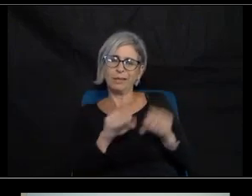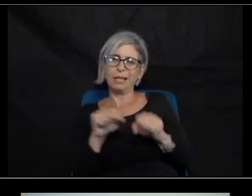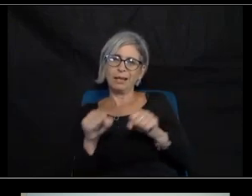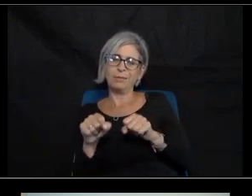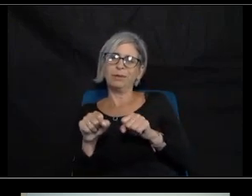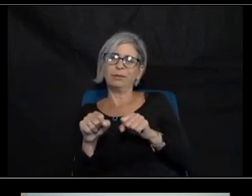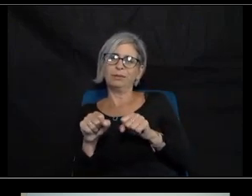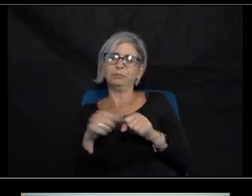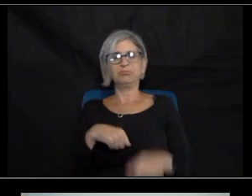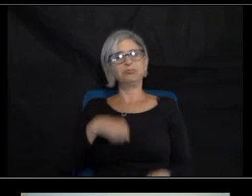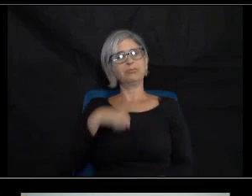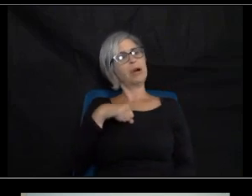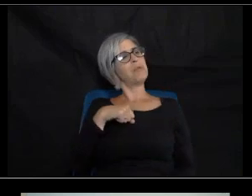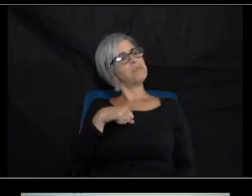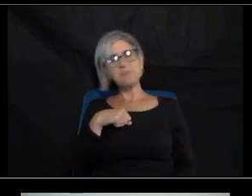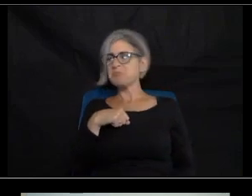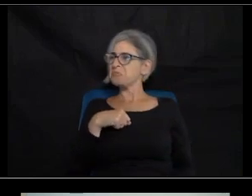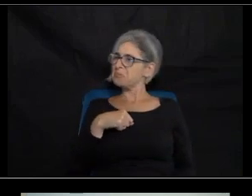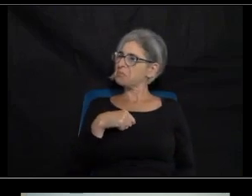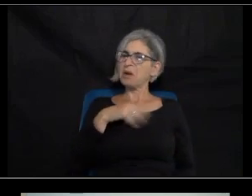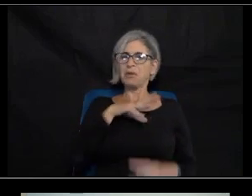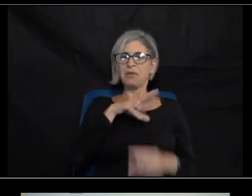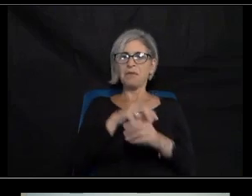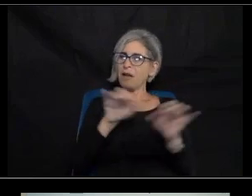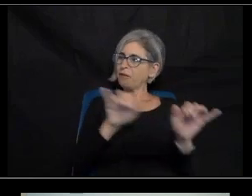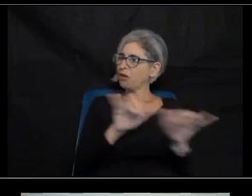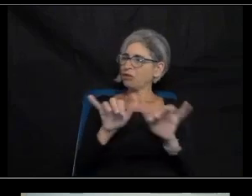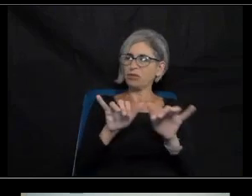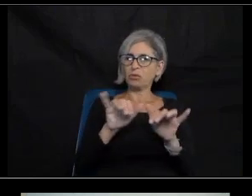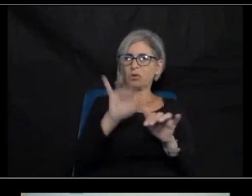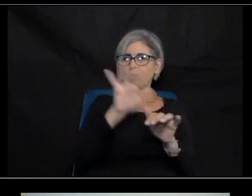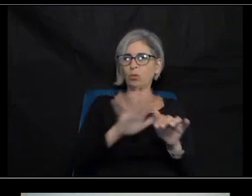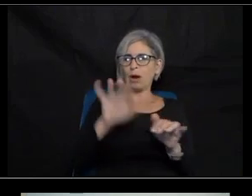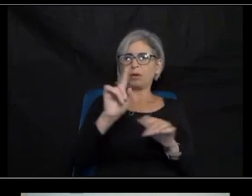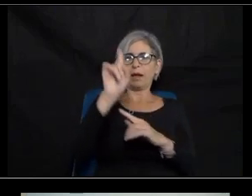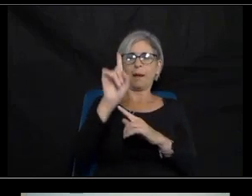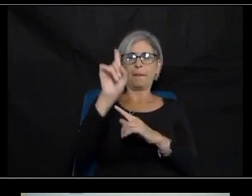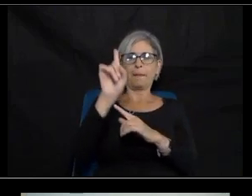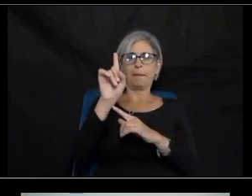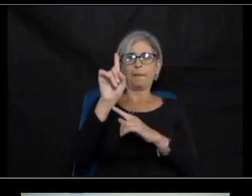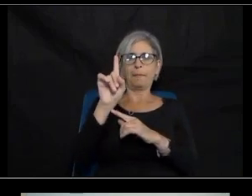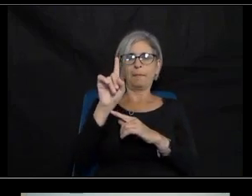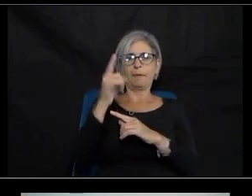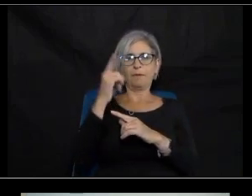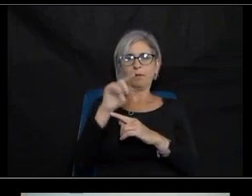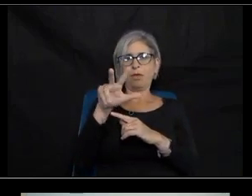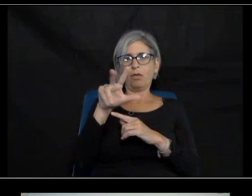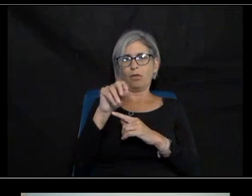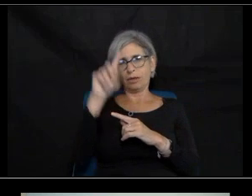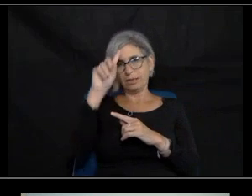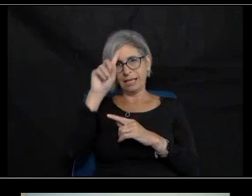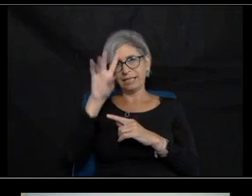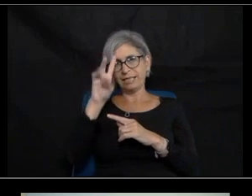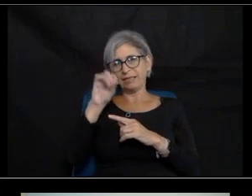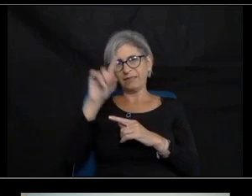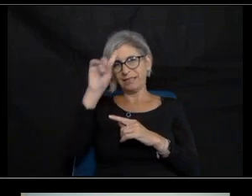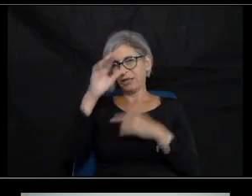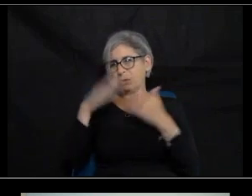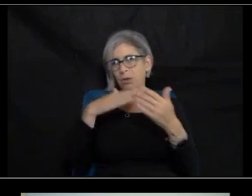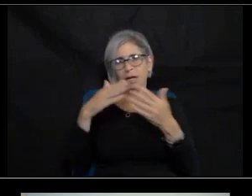take pride in being a part of this by rounding up, you know, the 30 cents, the 70 cents, whatever it is,